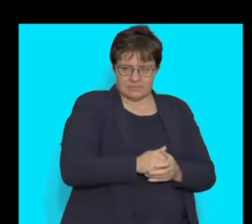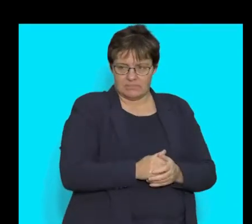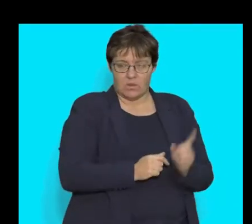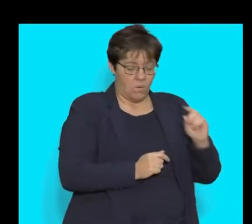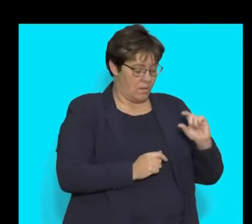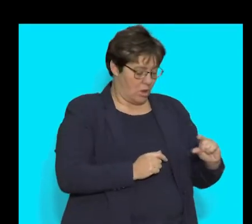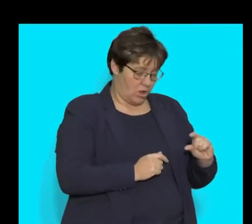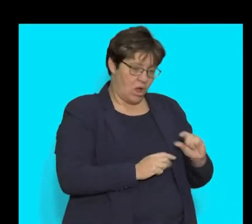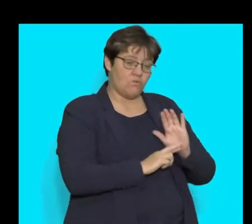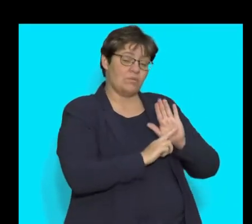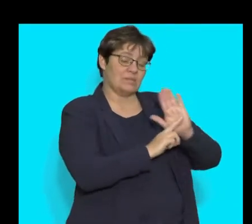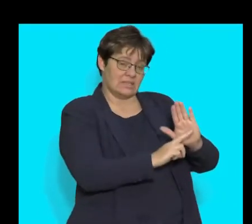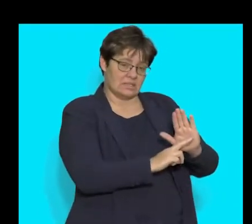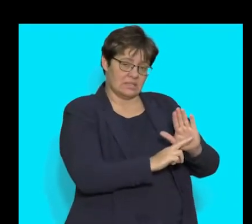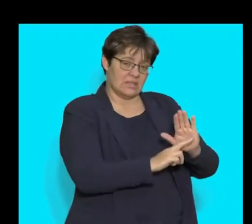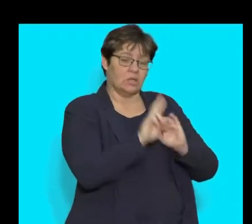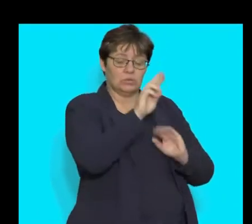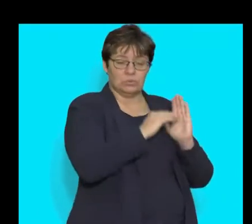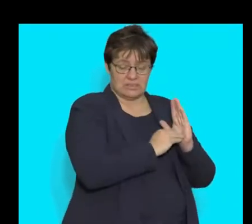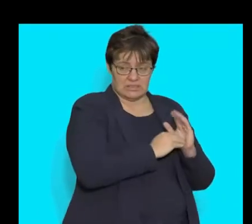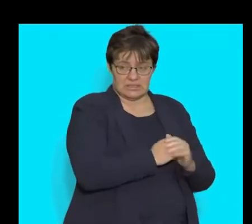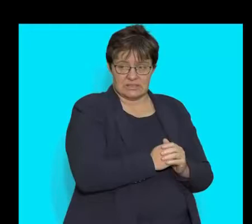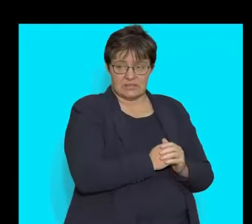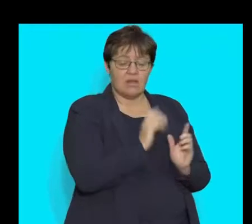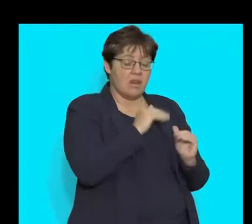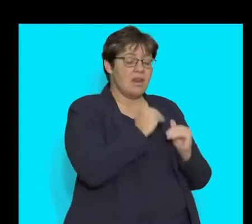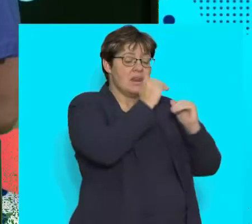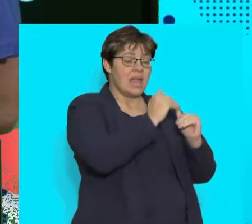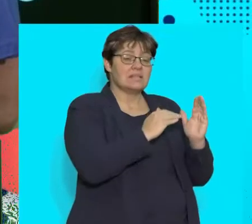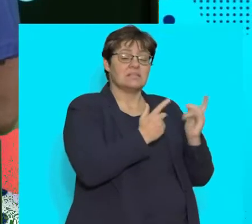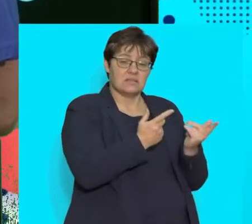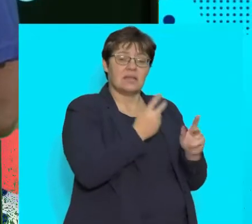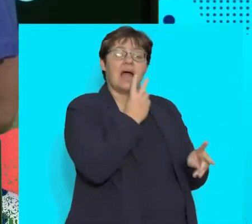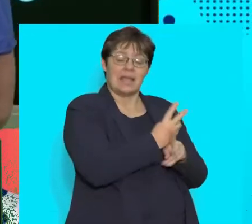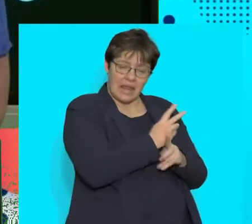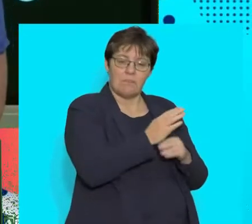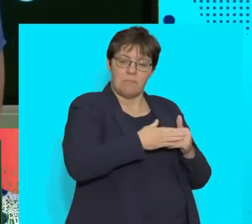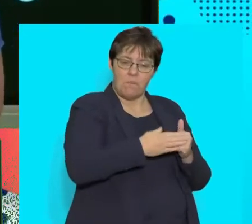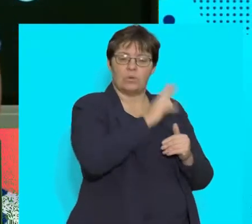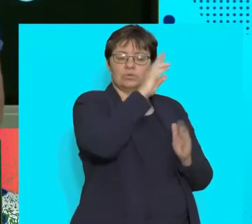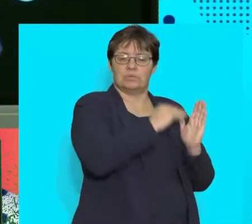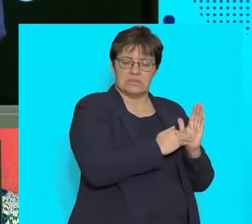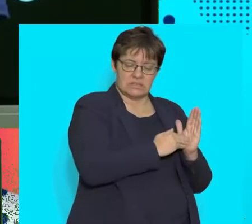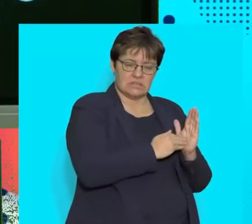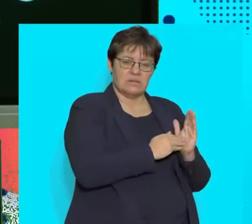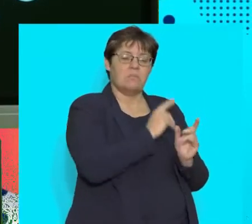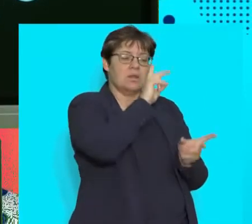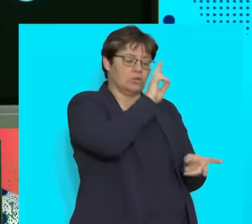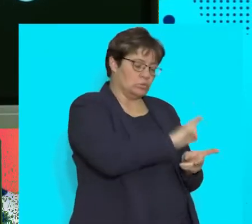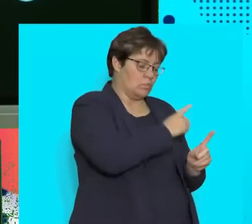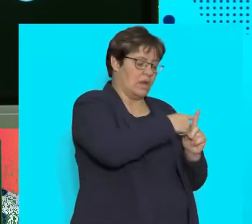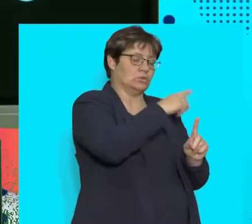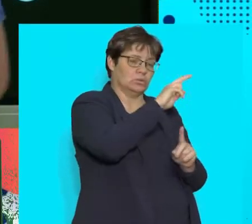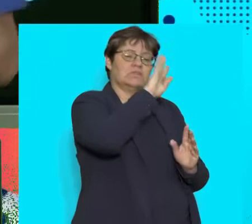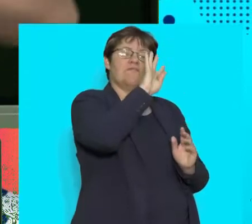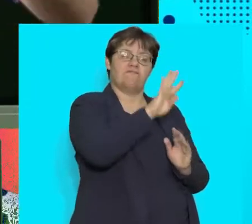block here represents 2 meters, and another block represents another 2 meters. So 2 meters plus 2 meters is